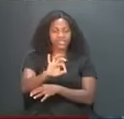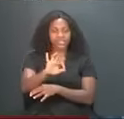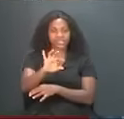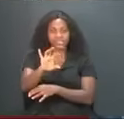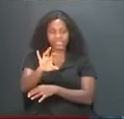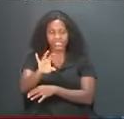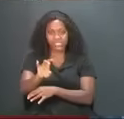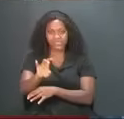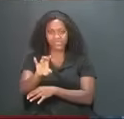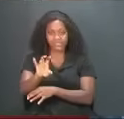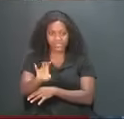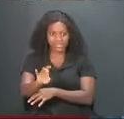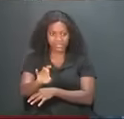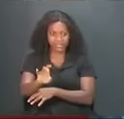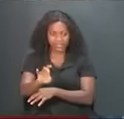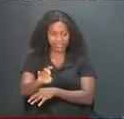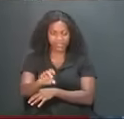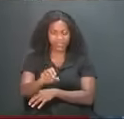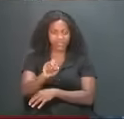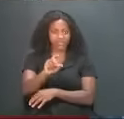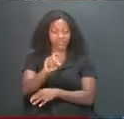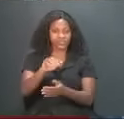12,577,977. That is